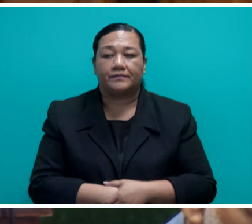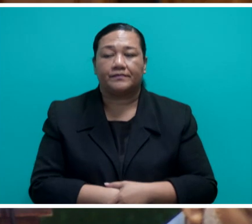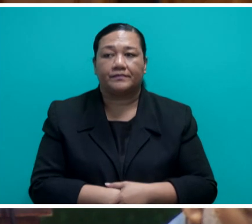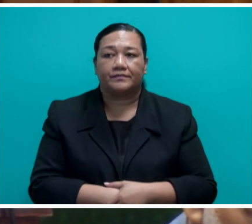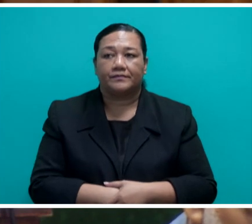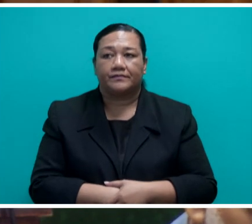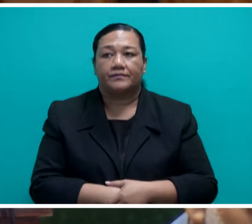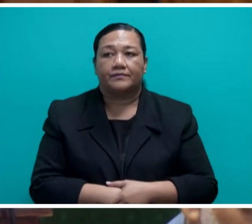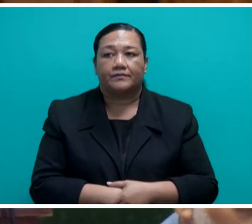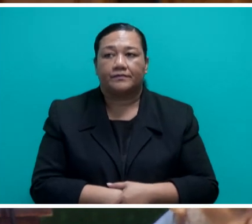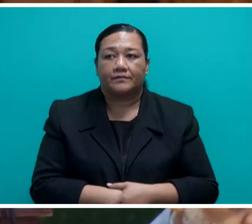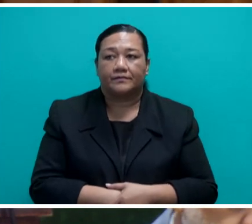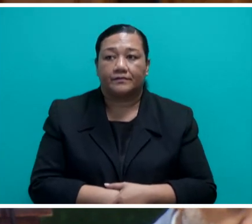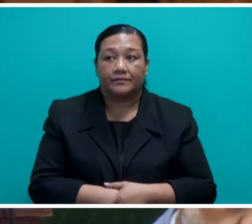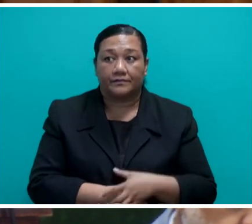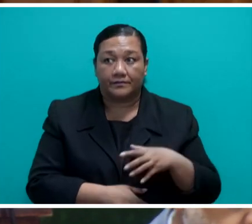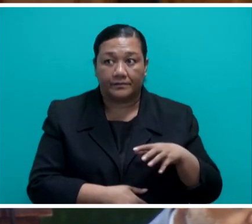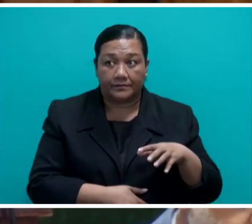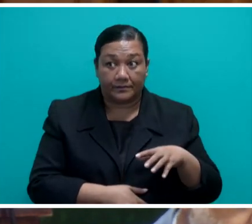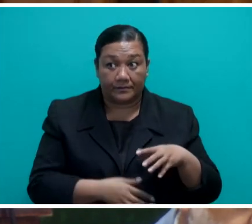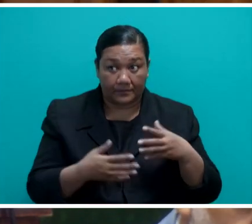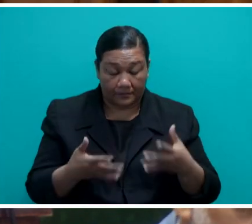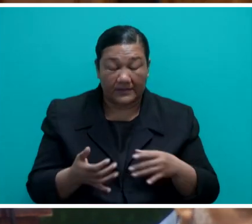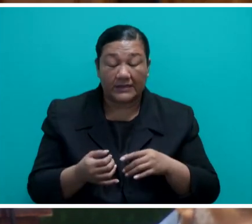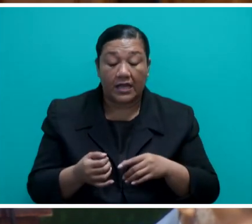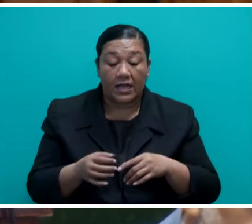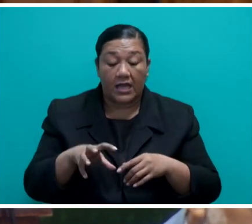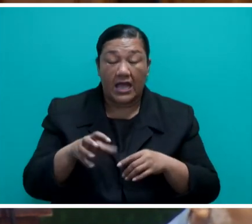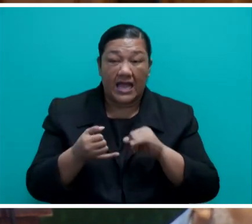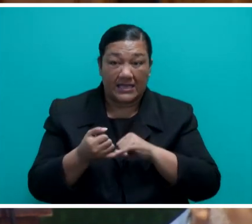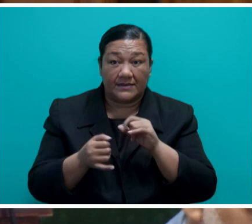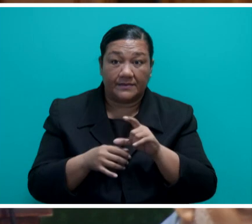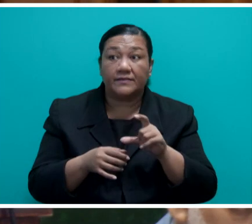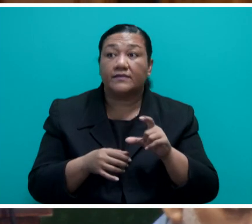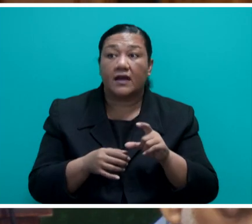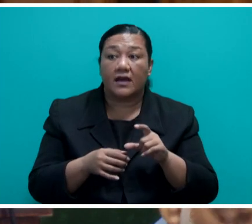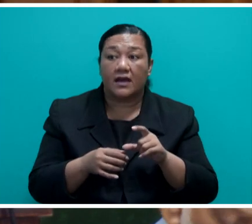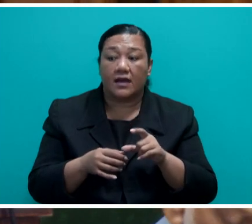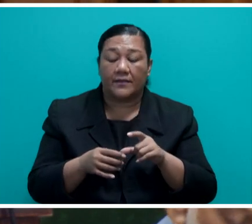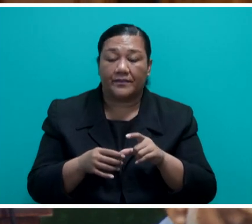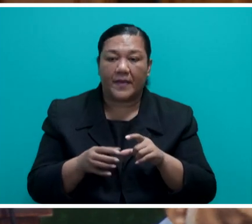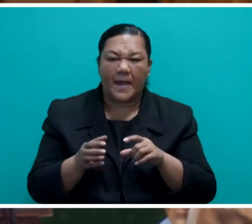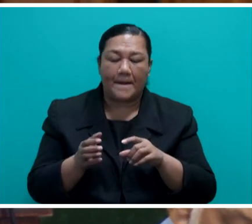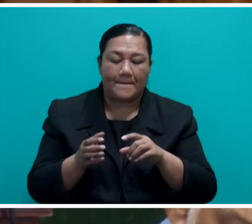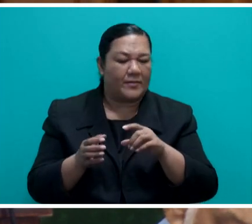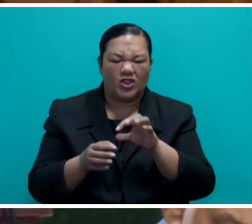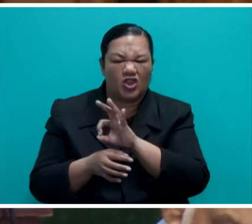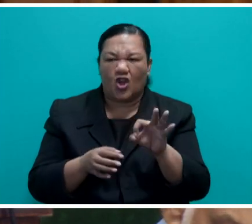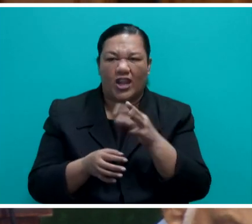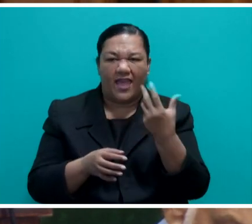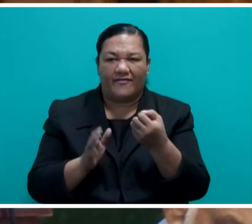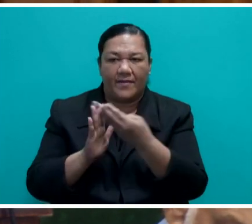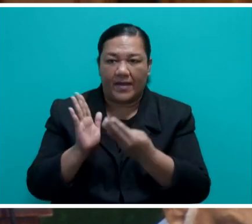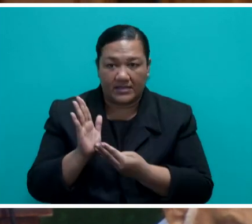The municipalities currently do not have a budget for clearing and maintaining drains. So